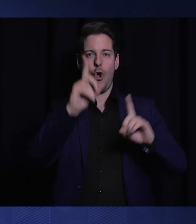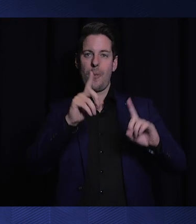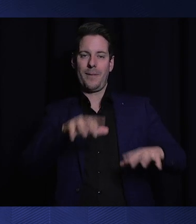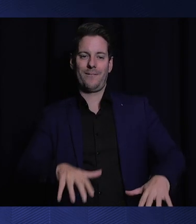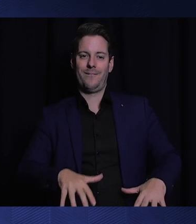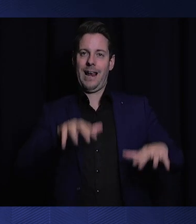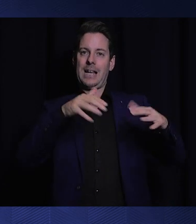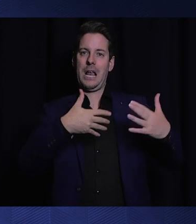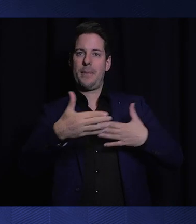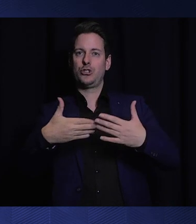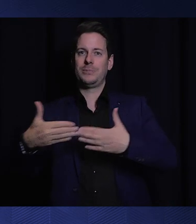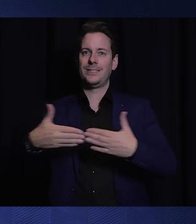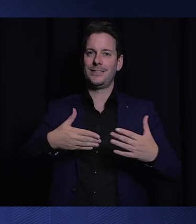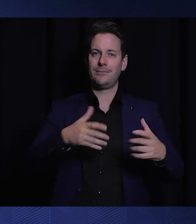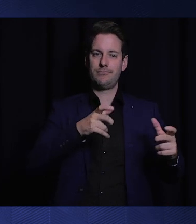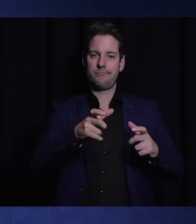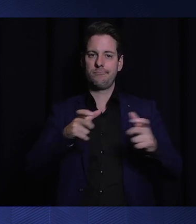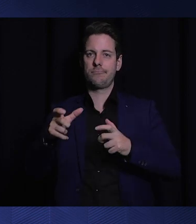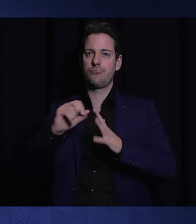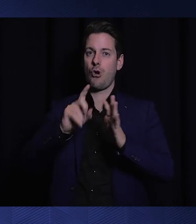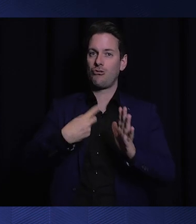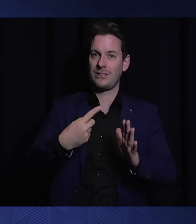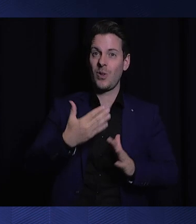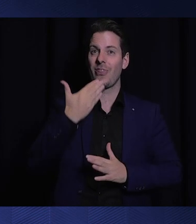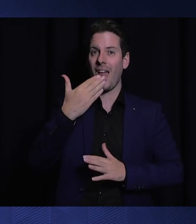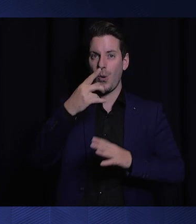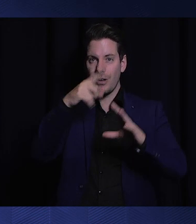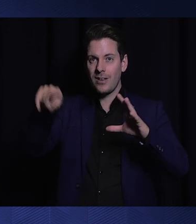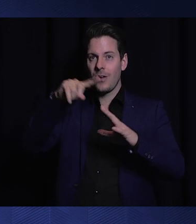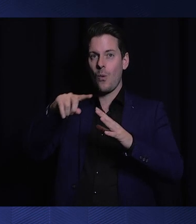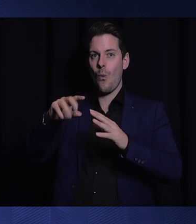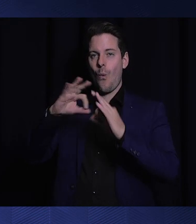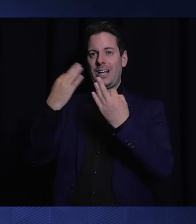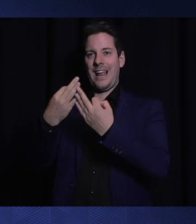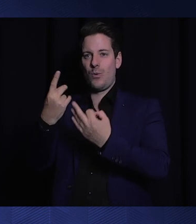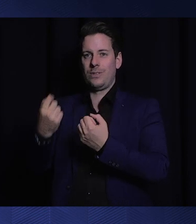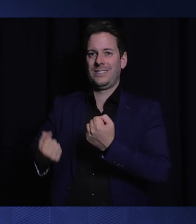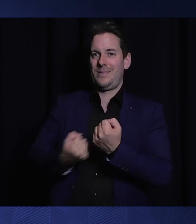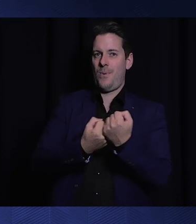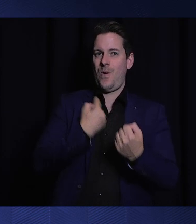all these organizations that support us within this slide.